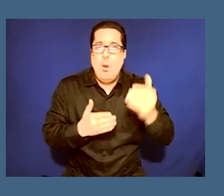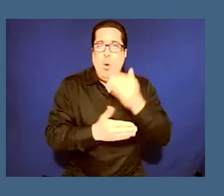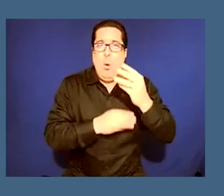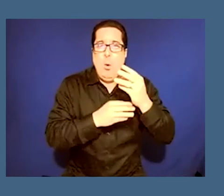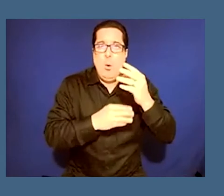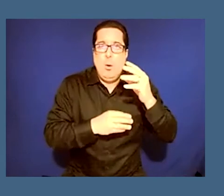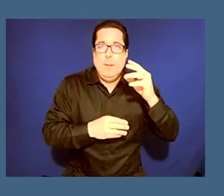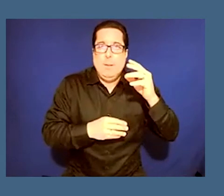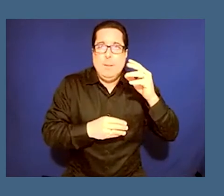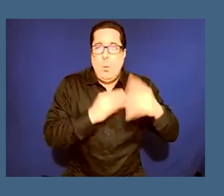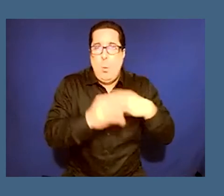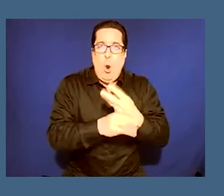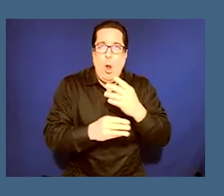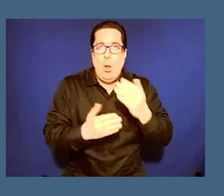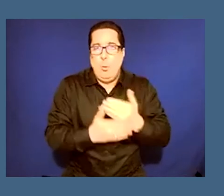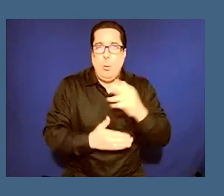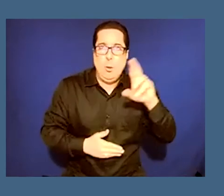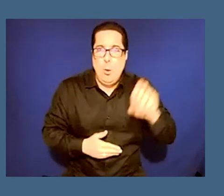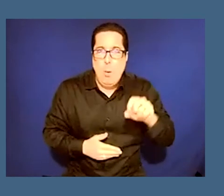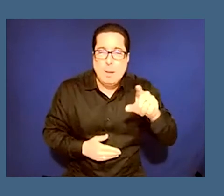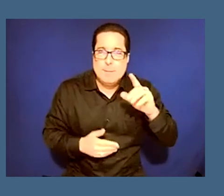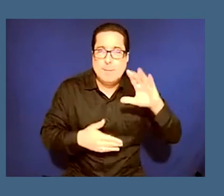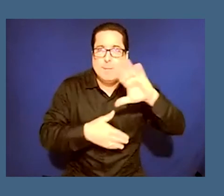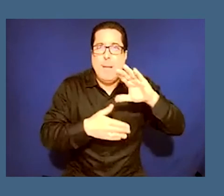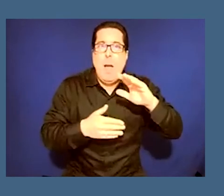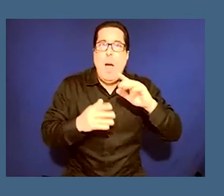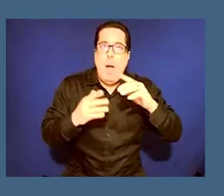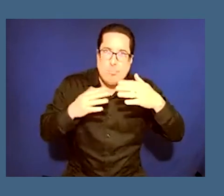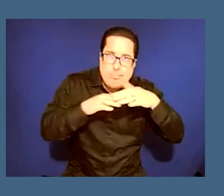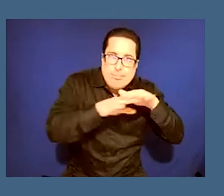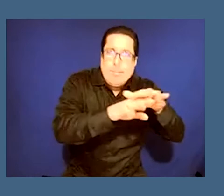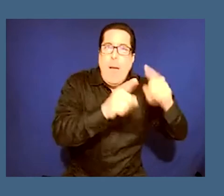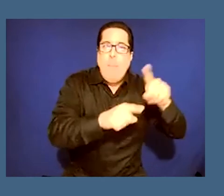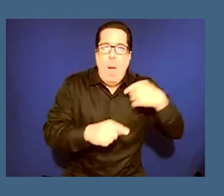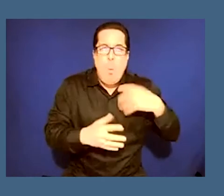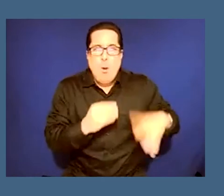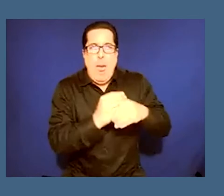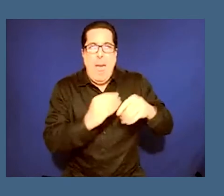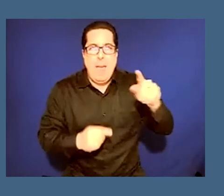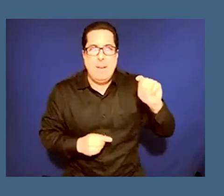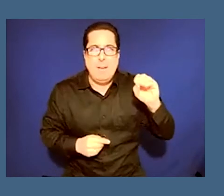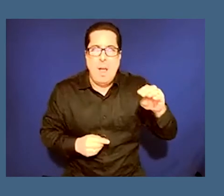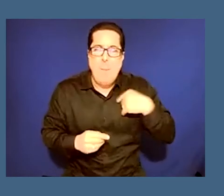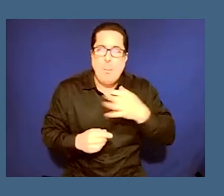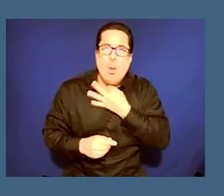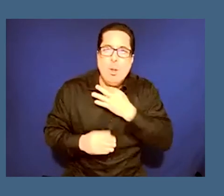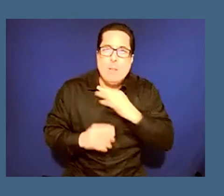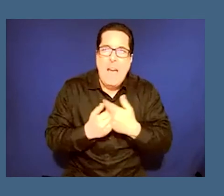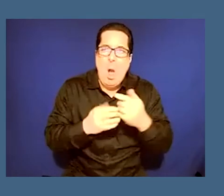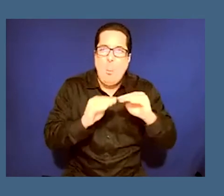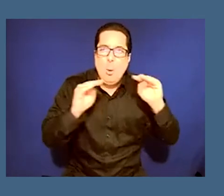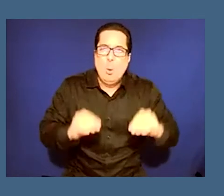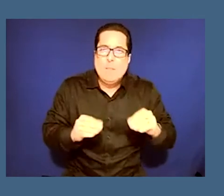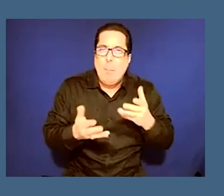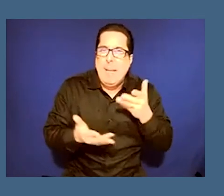to that you know one thing i want to add and then i want to turn over to tom because i'm curious then how museums deal with this how museums